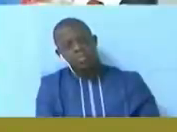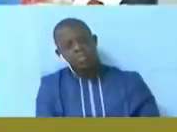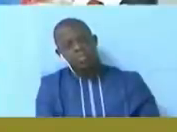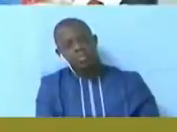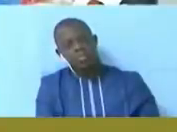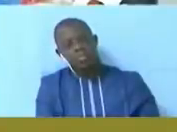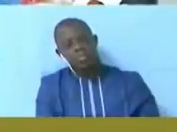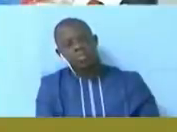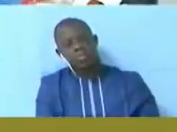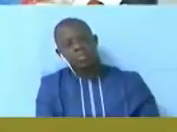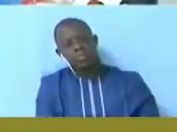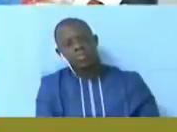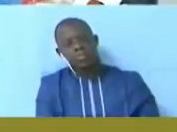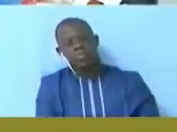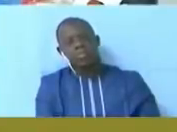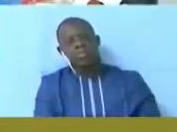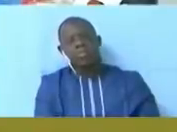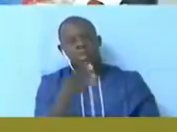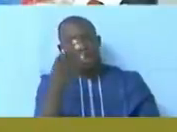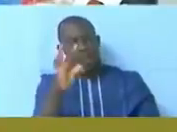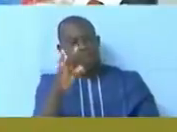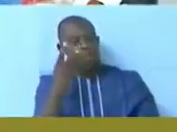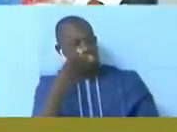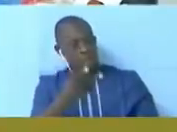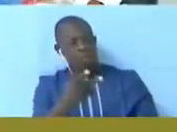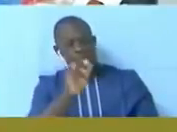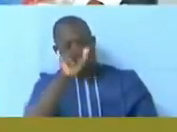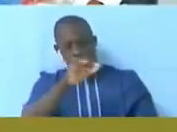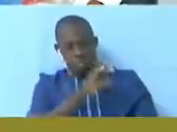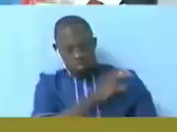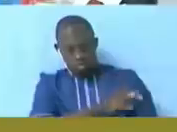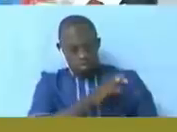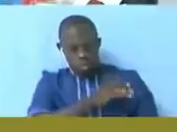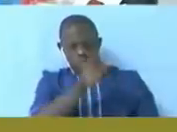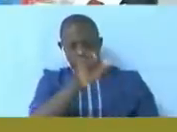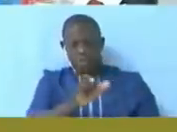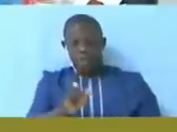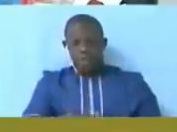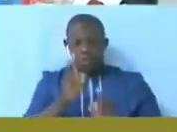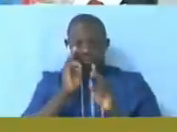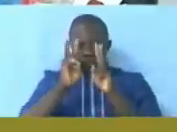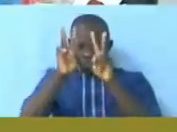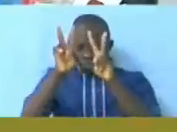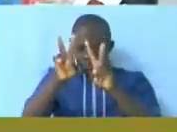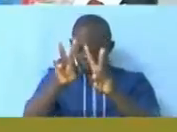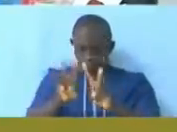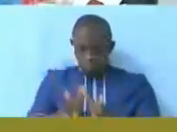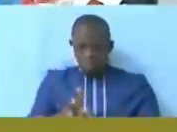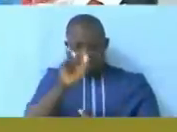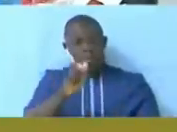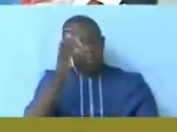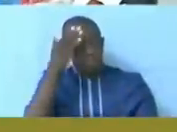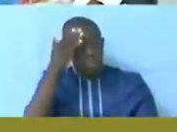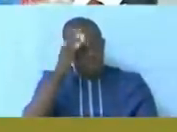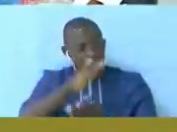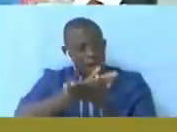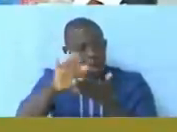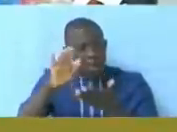and some of the other accused persons, was it clear, was it apparent just by looking at them that they had been indeed tortured?